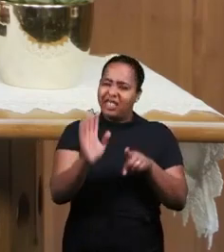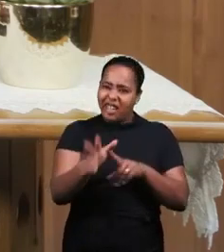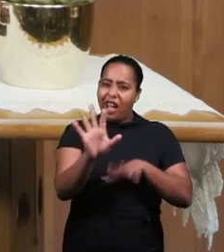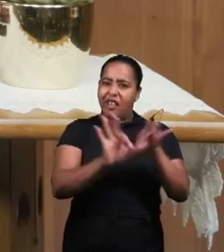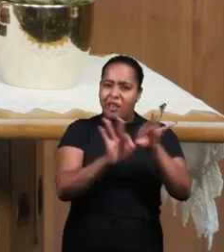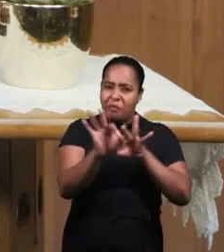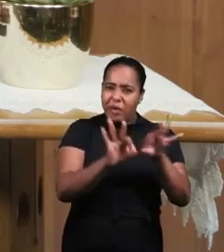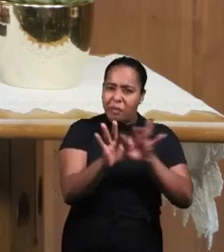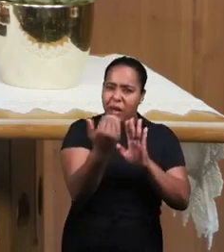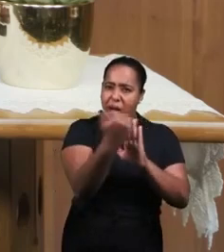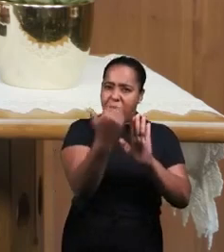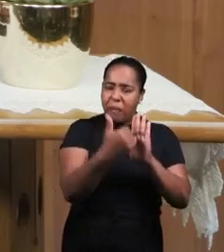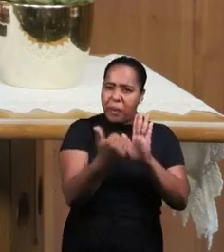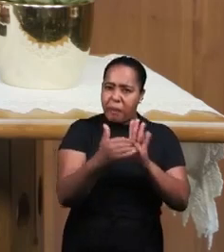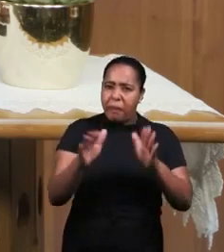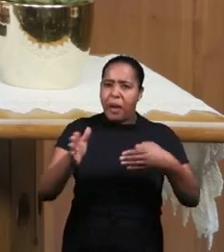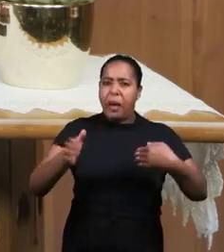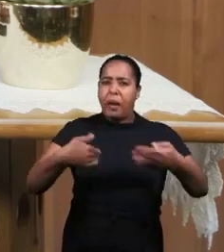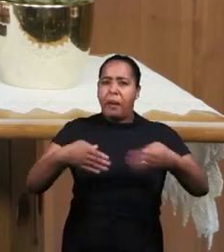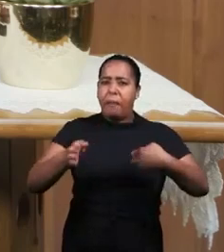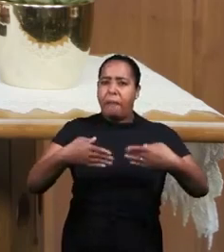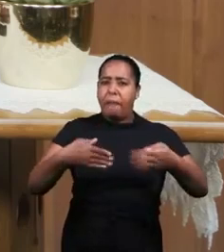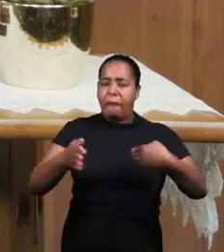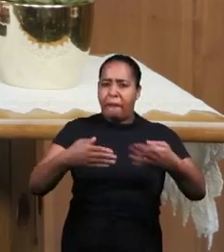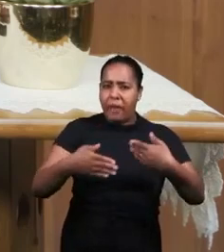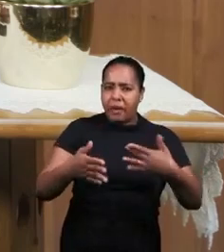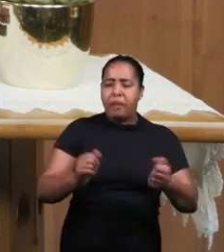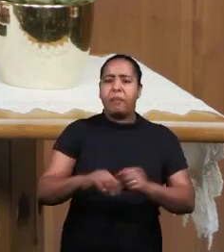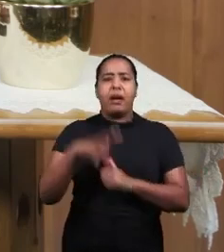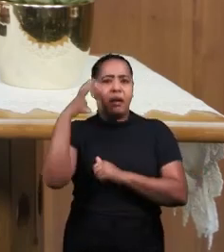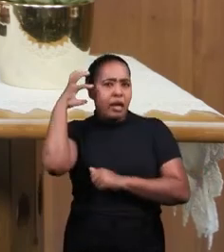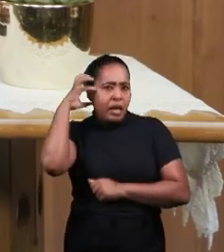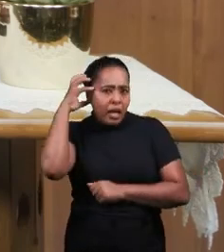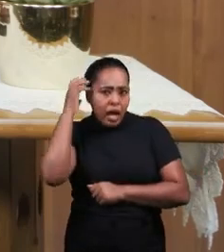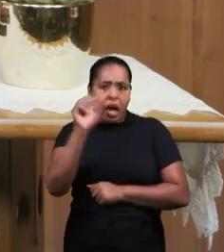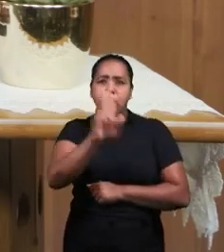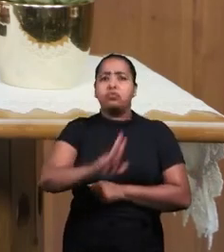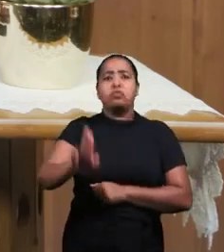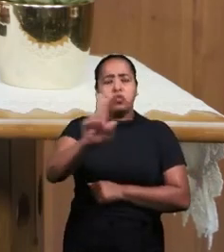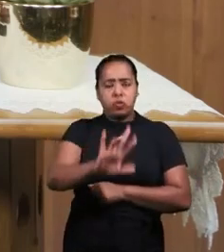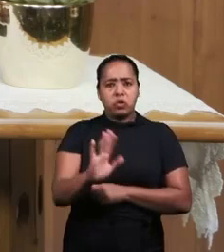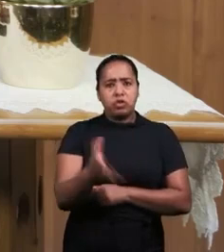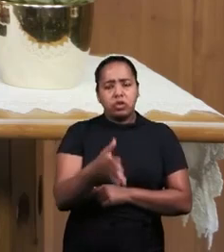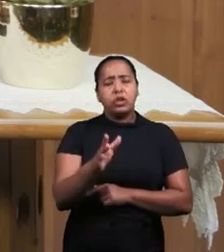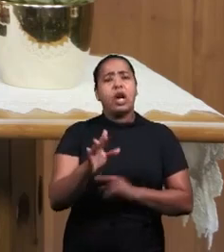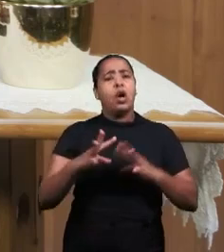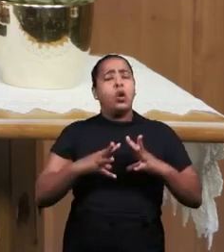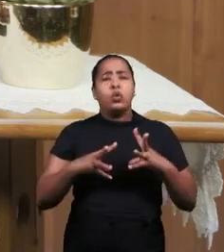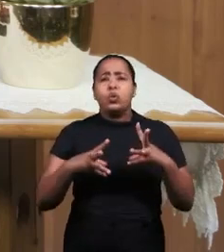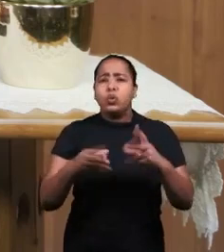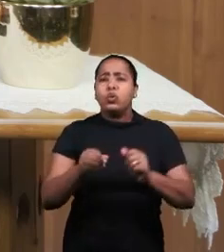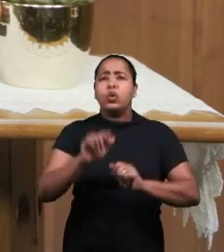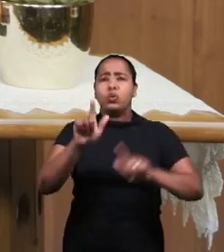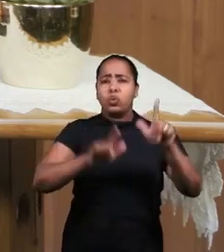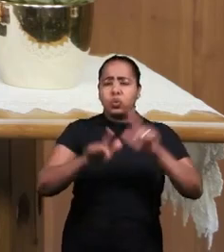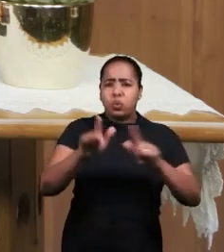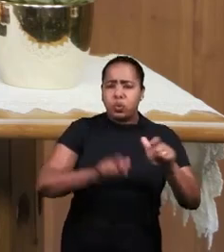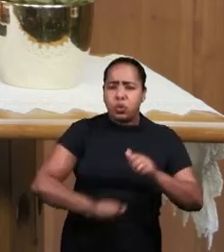also in Panama as well, for a radio station. We also